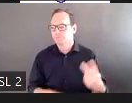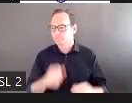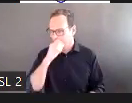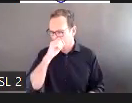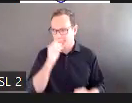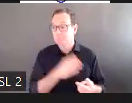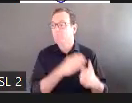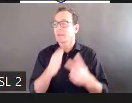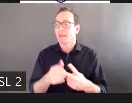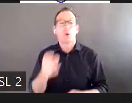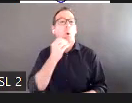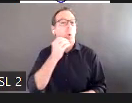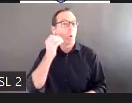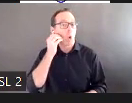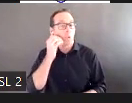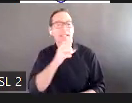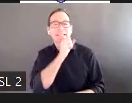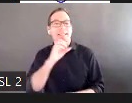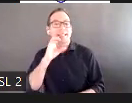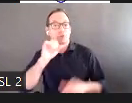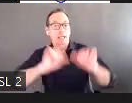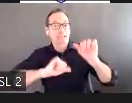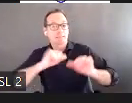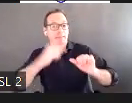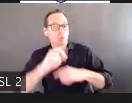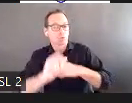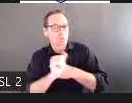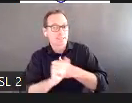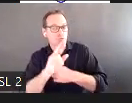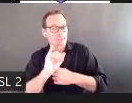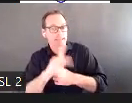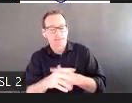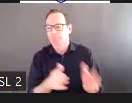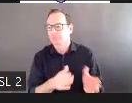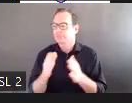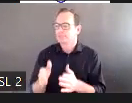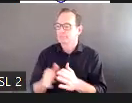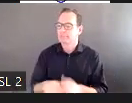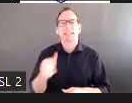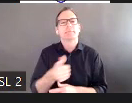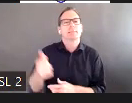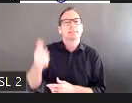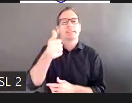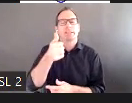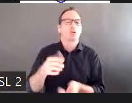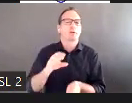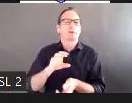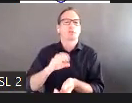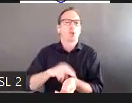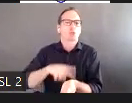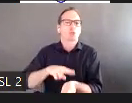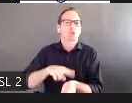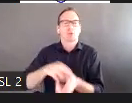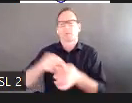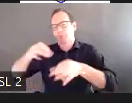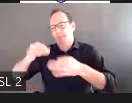at risk consultant, previous care coordinator, nurse, now it's a social worker, highly experienced and trained,